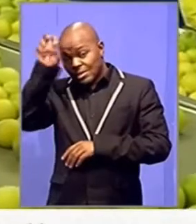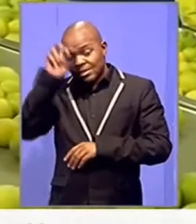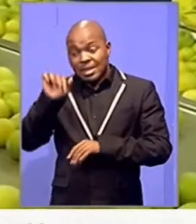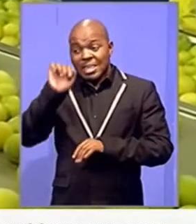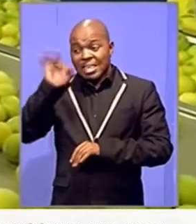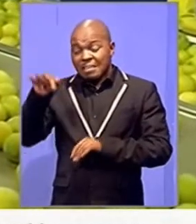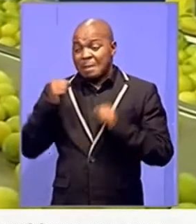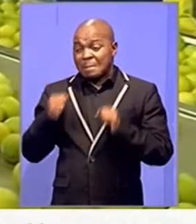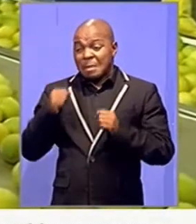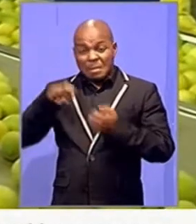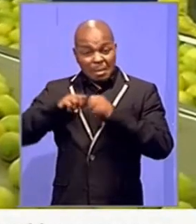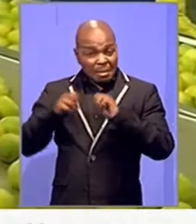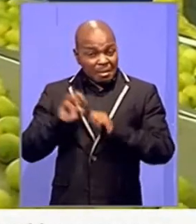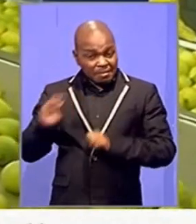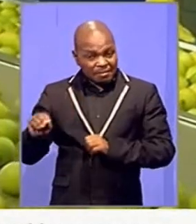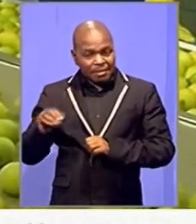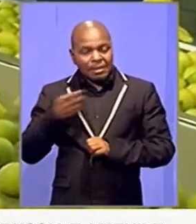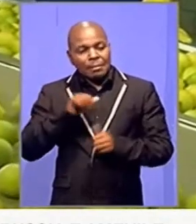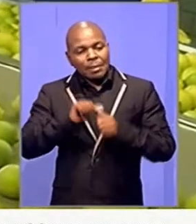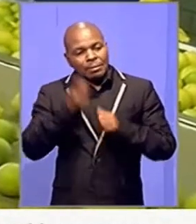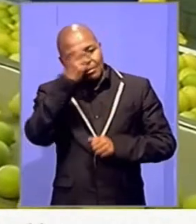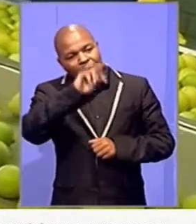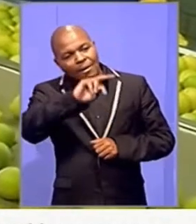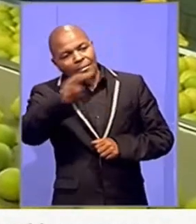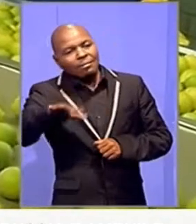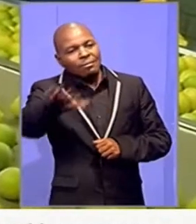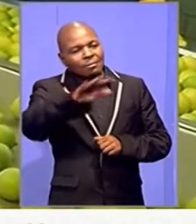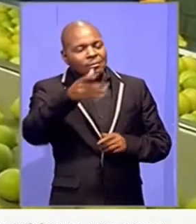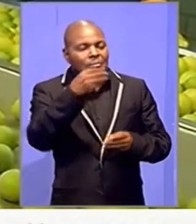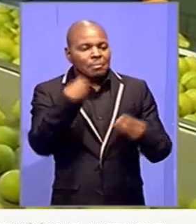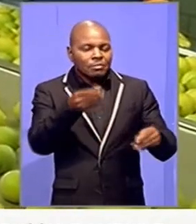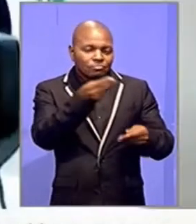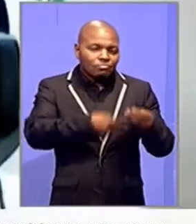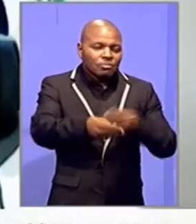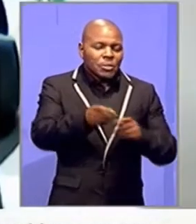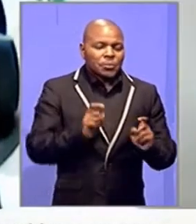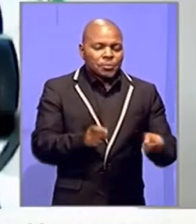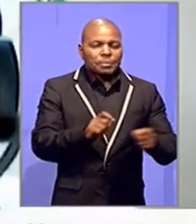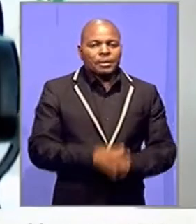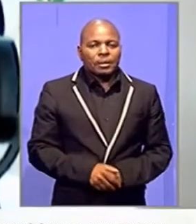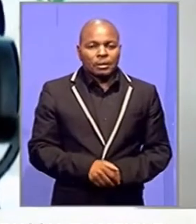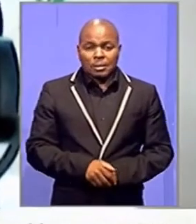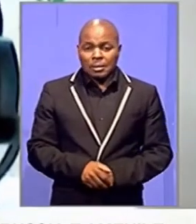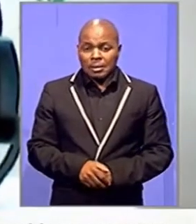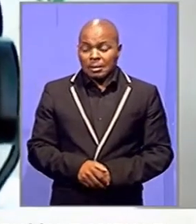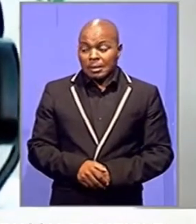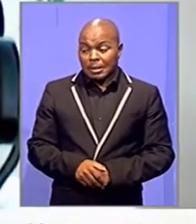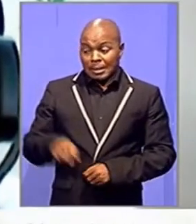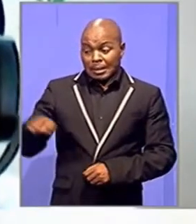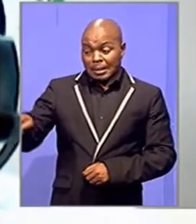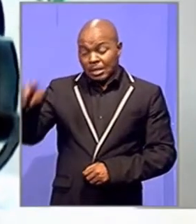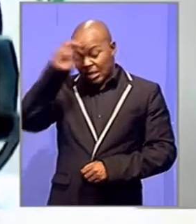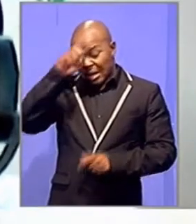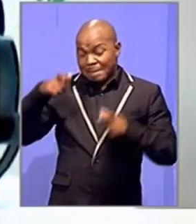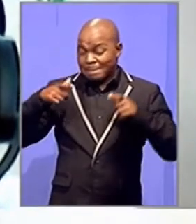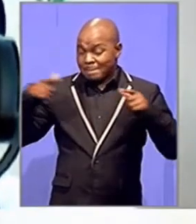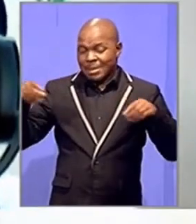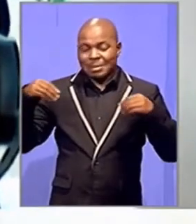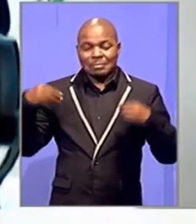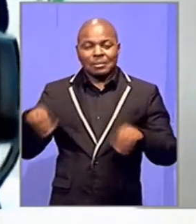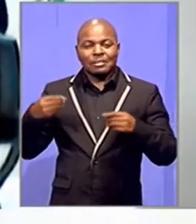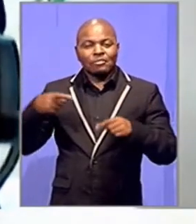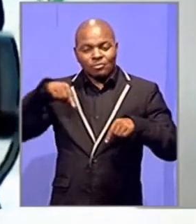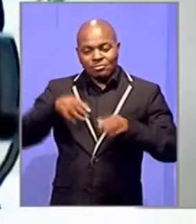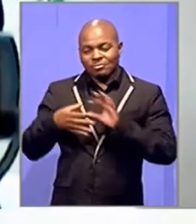a sa fetohe ba tla tlameha ho batla makgulo a matjha a ho hwebisana ka potlako. Russia is a very large market for South Africa. A very large market